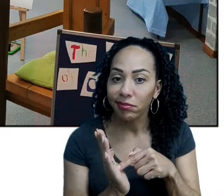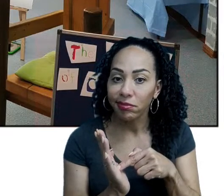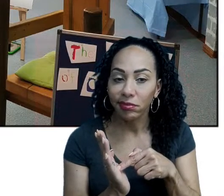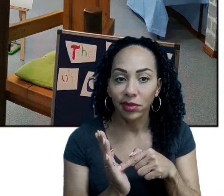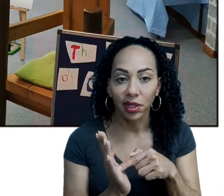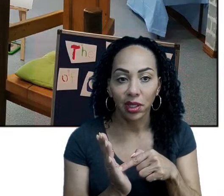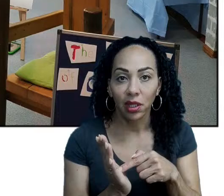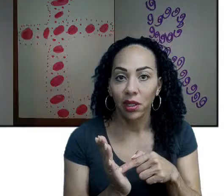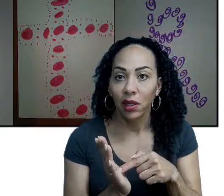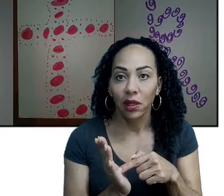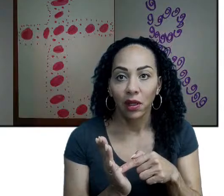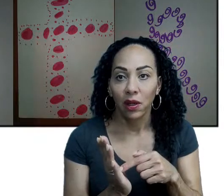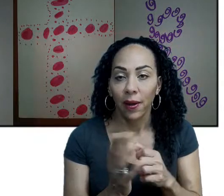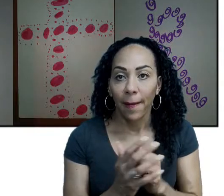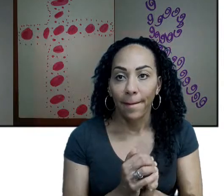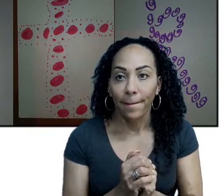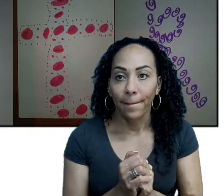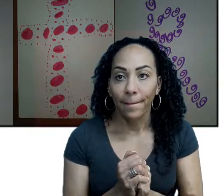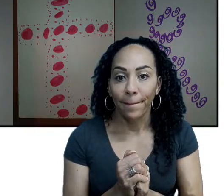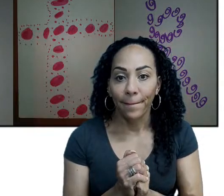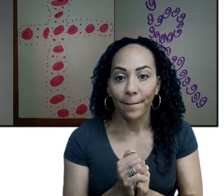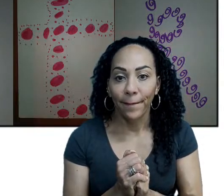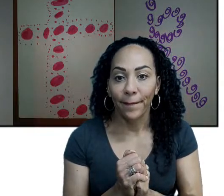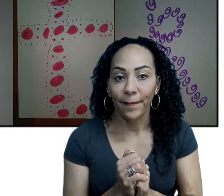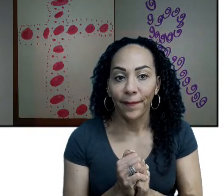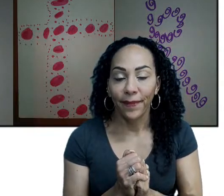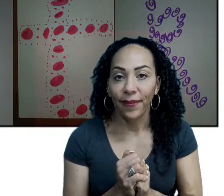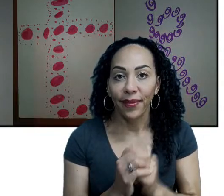all of the learners to